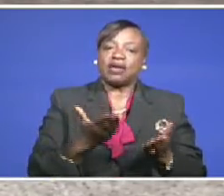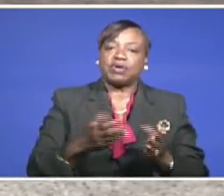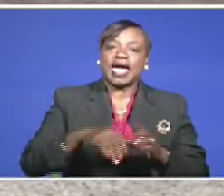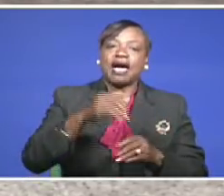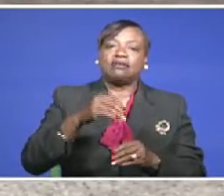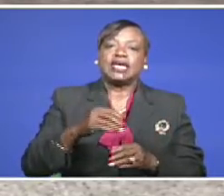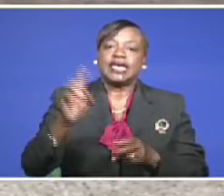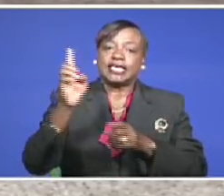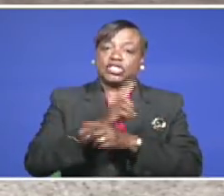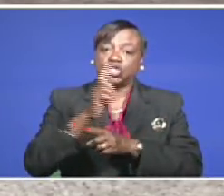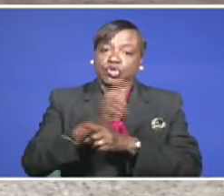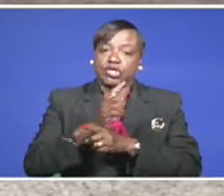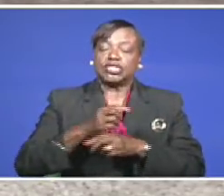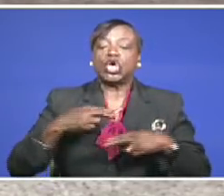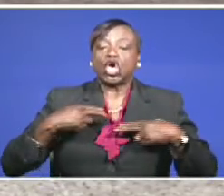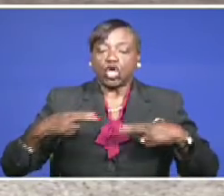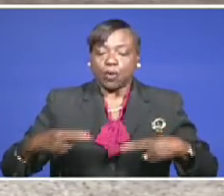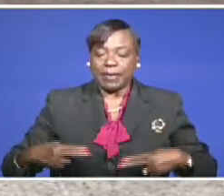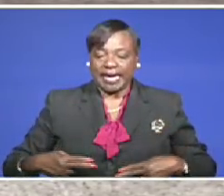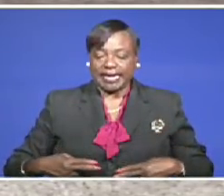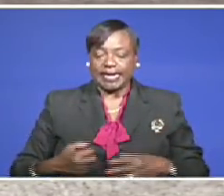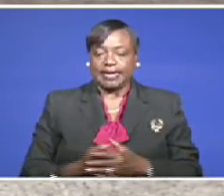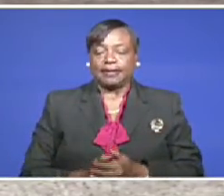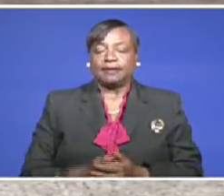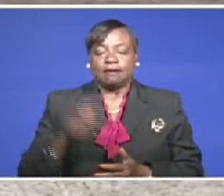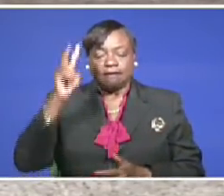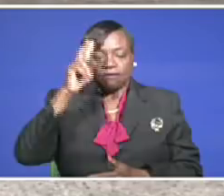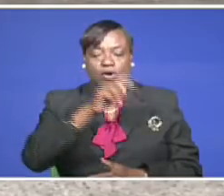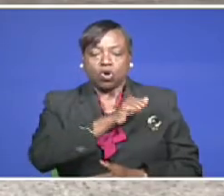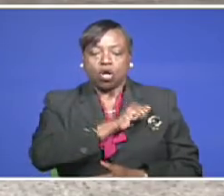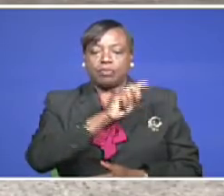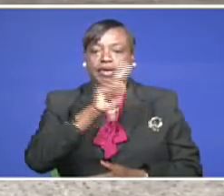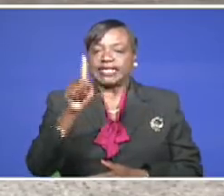Reporting from the Immigration Department, I am Vaughn Albury, ZNS Network News.